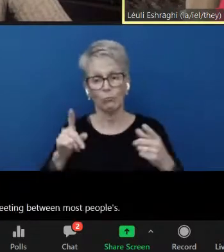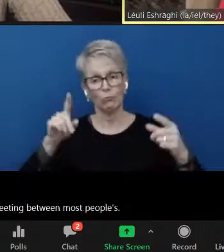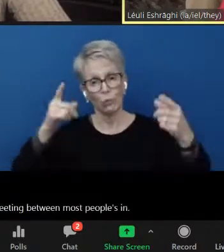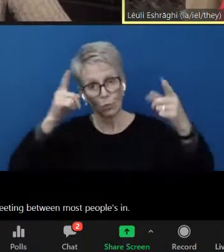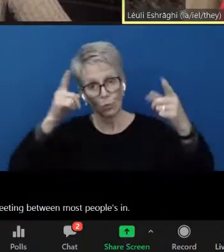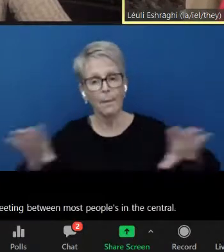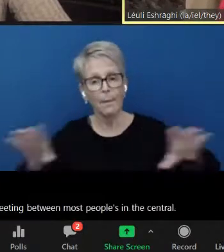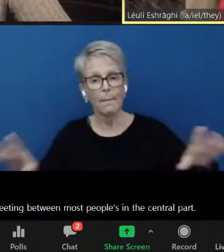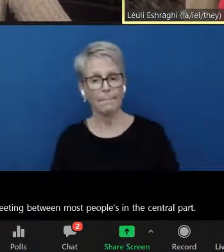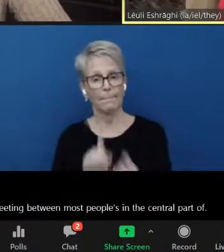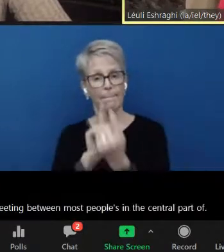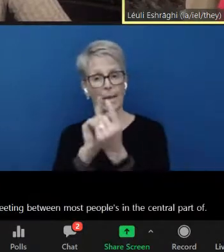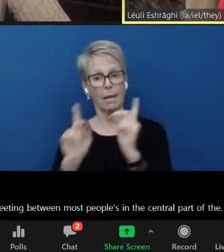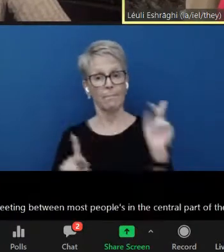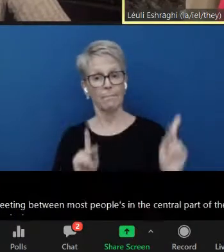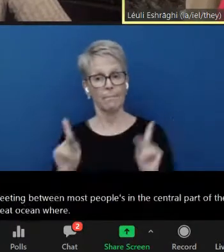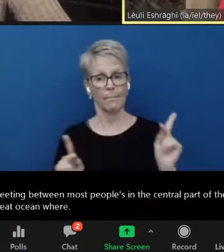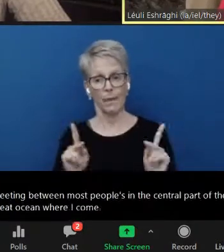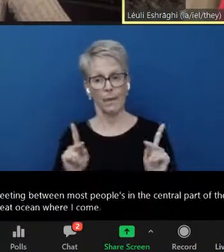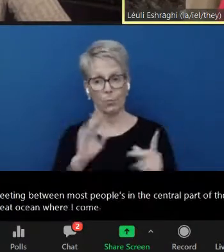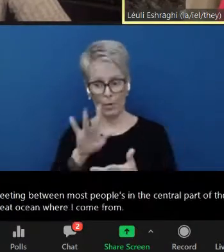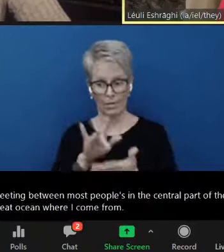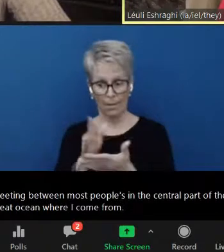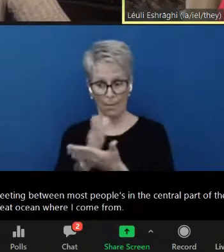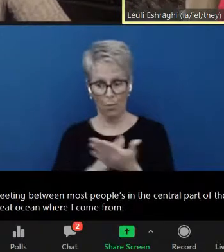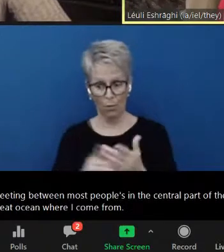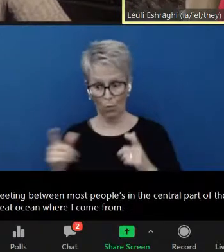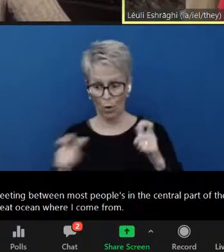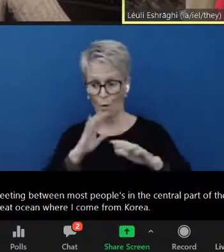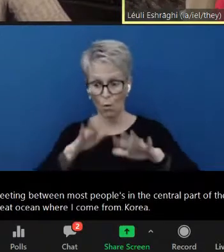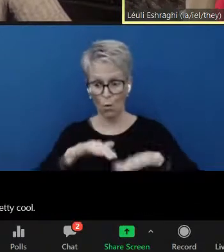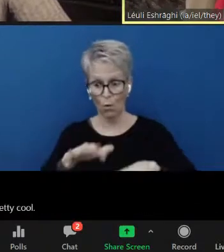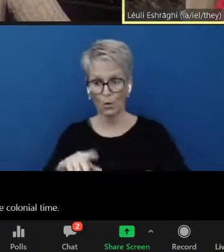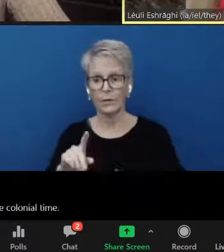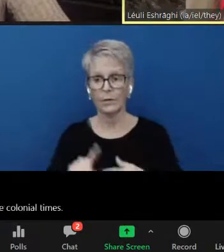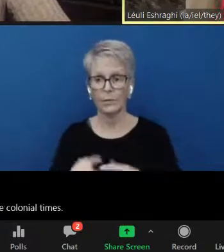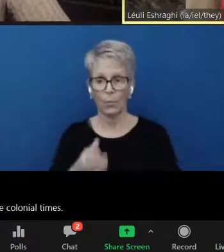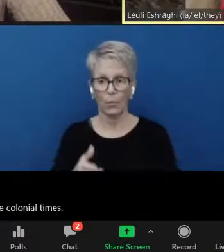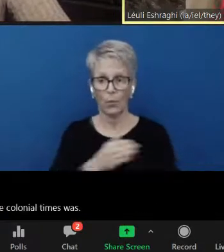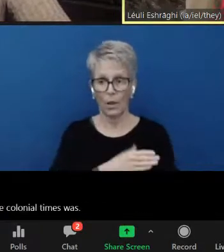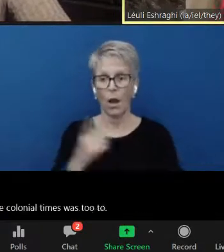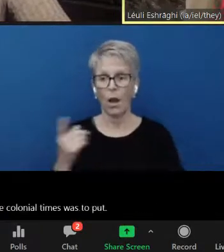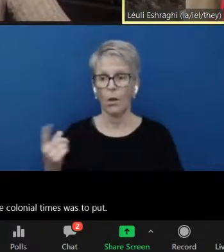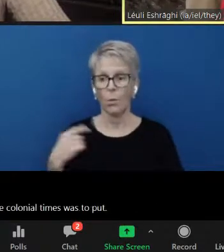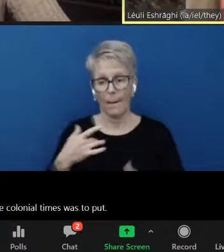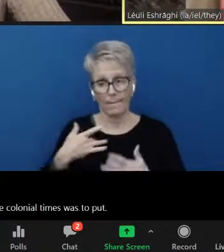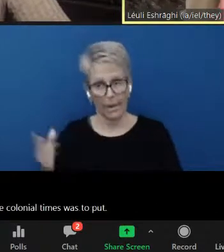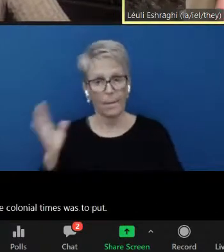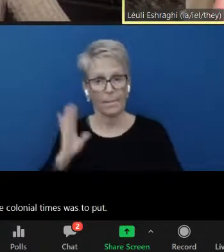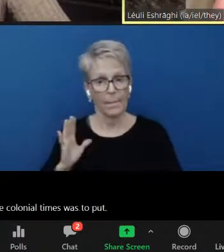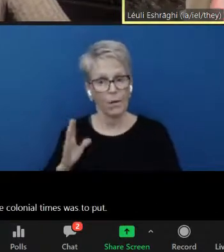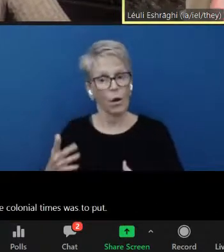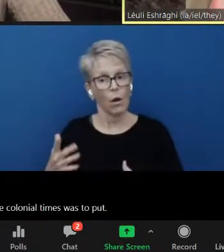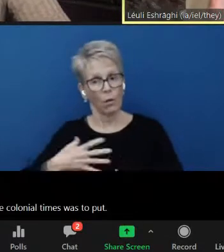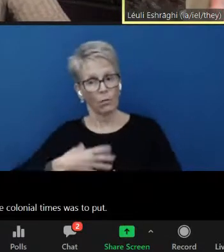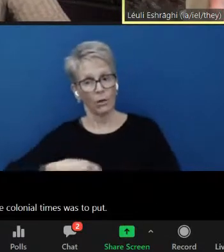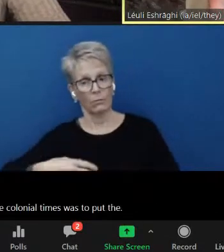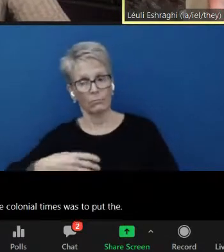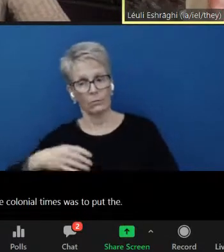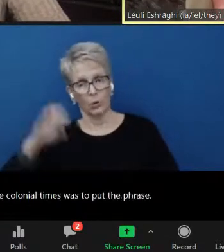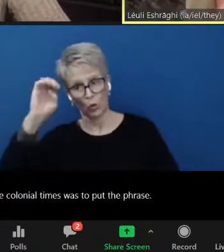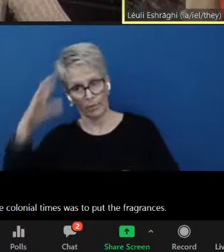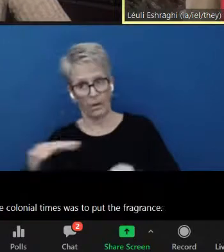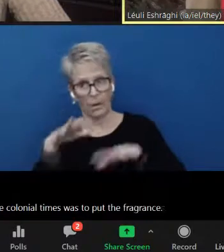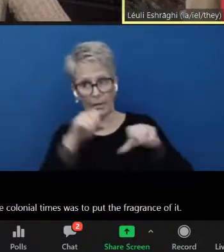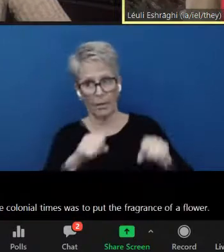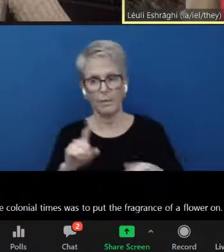in the central part of the Great Ocean where I come from, pre-colonial times, was to put the